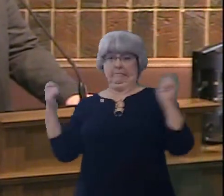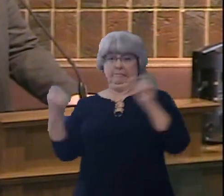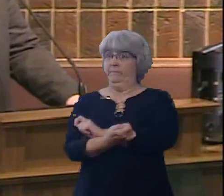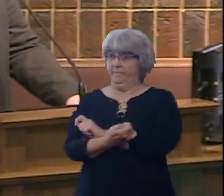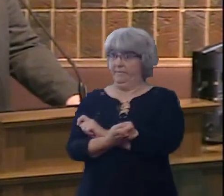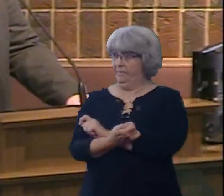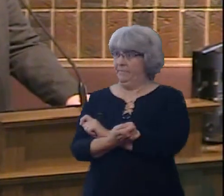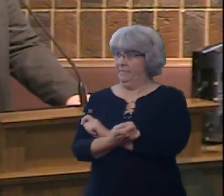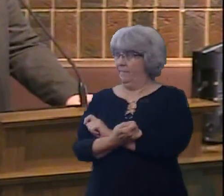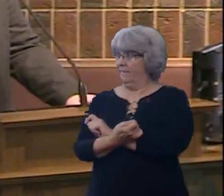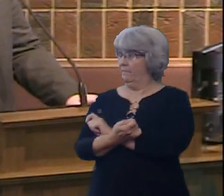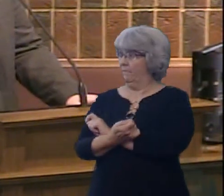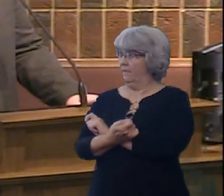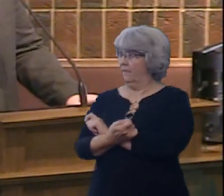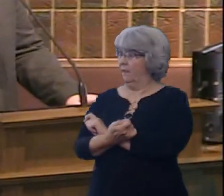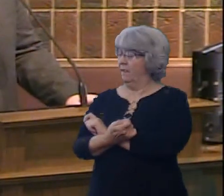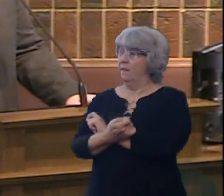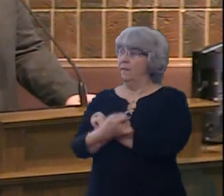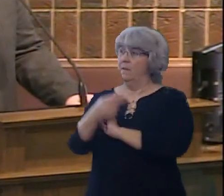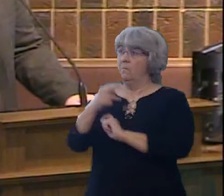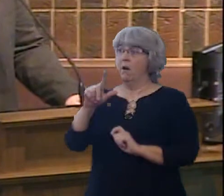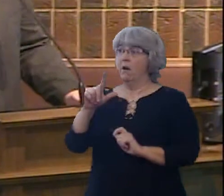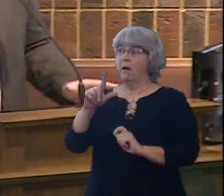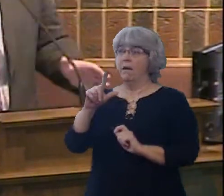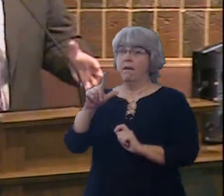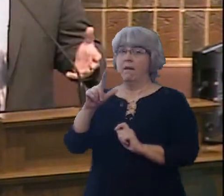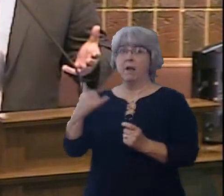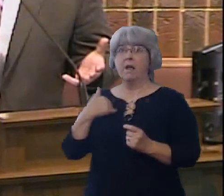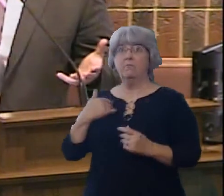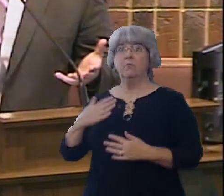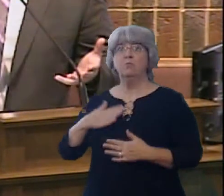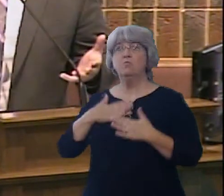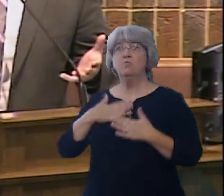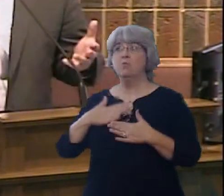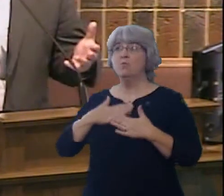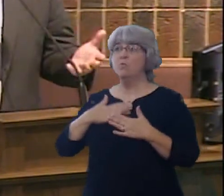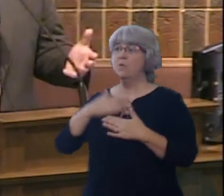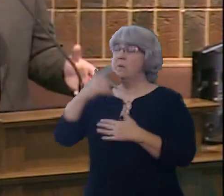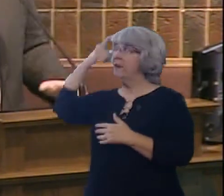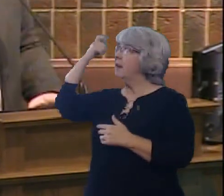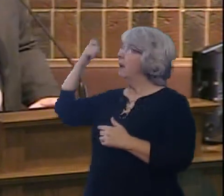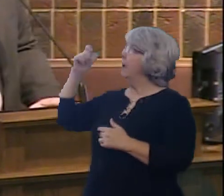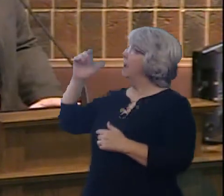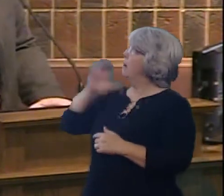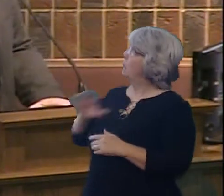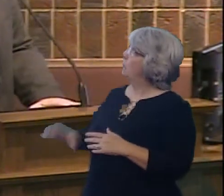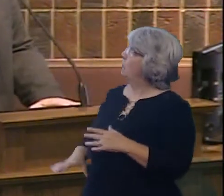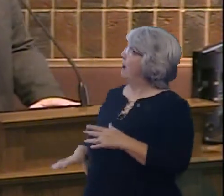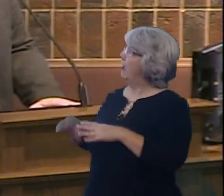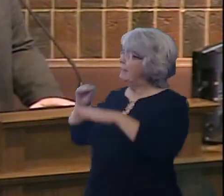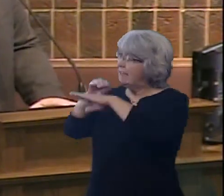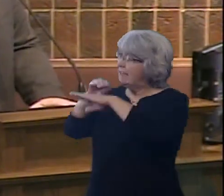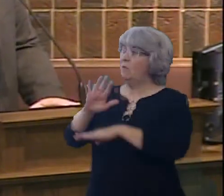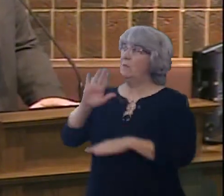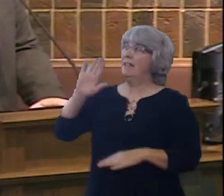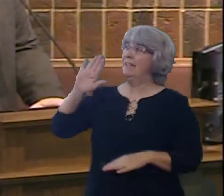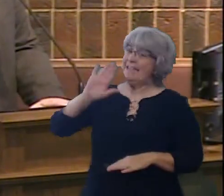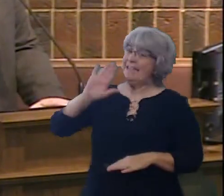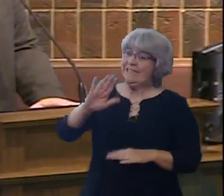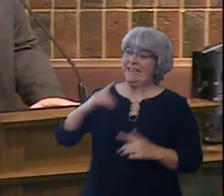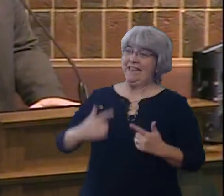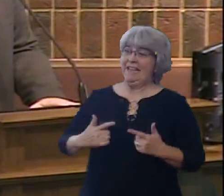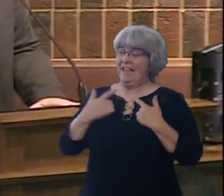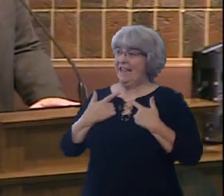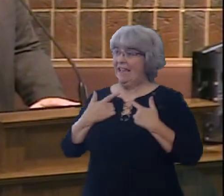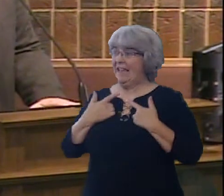see that he was able to have joy because of the influence that Christ had in his life. Without the things that